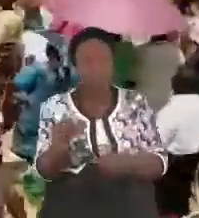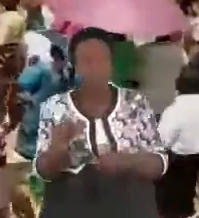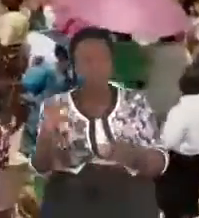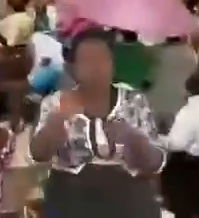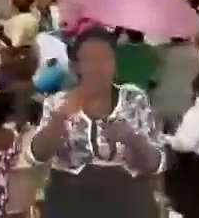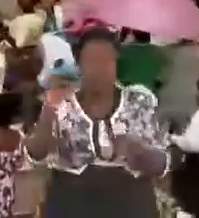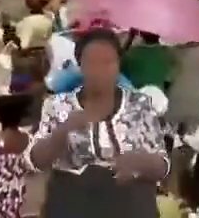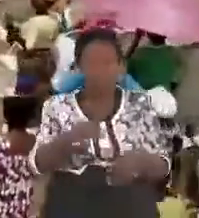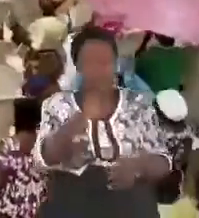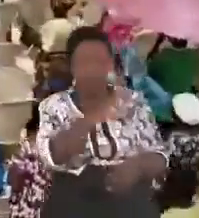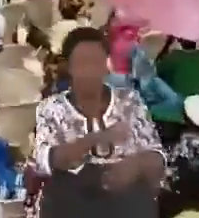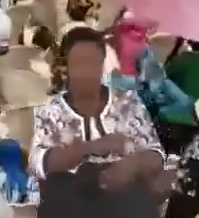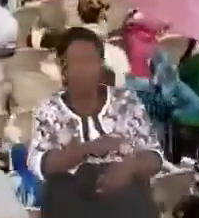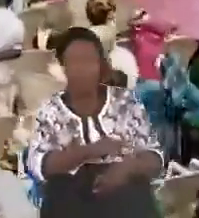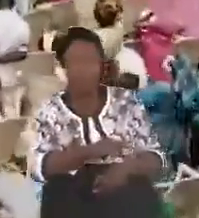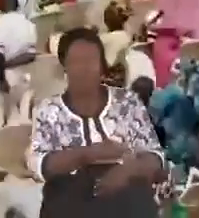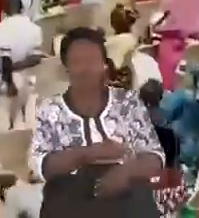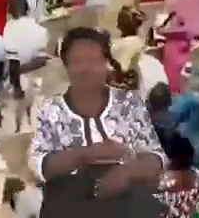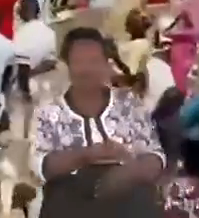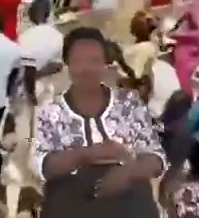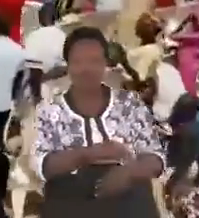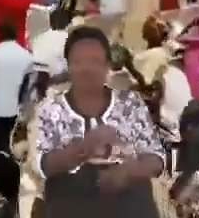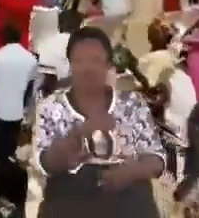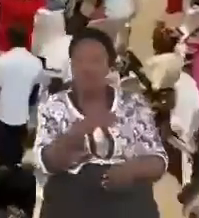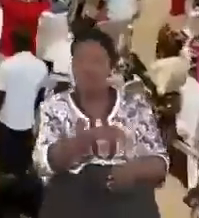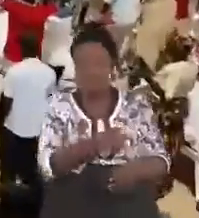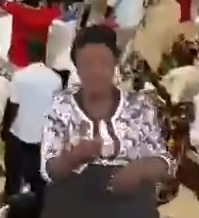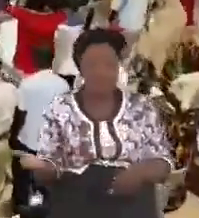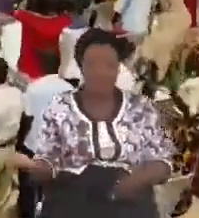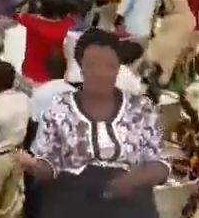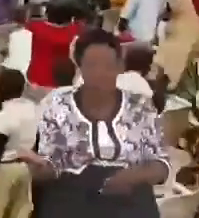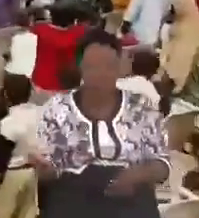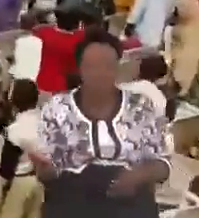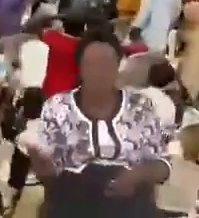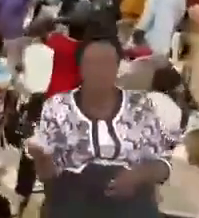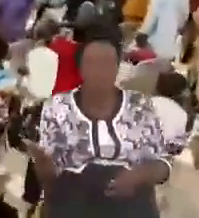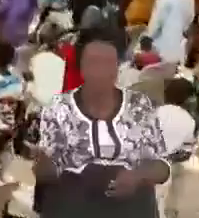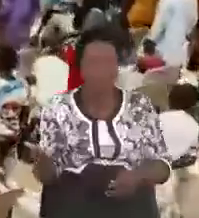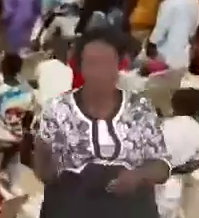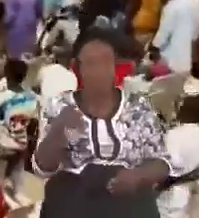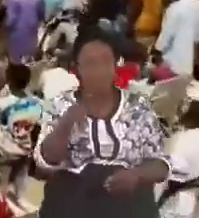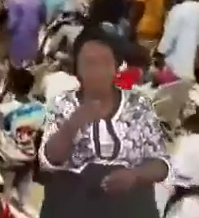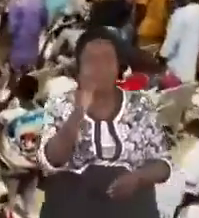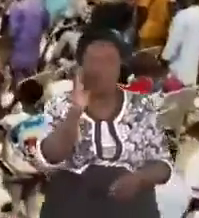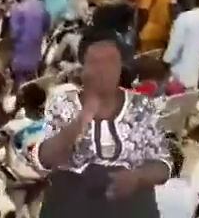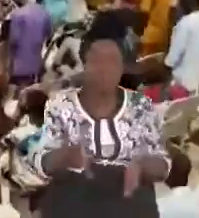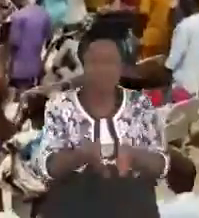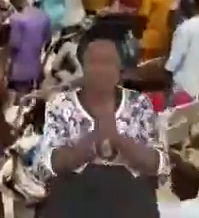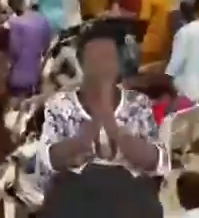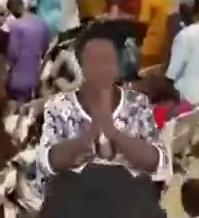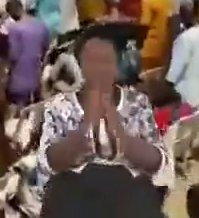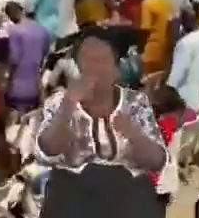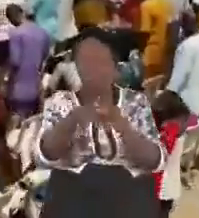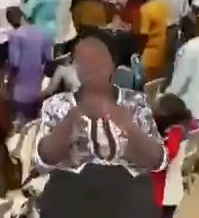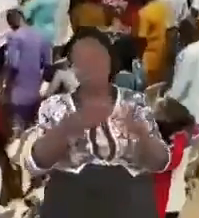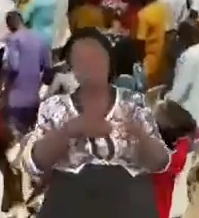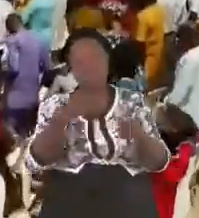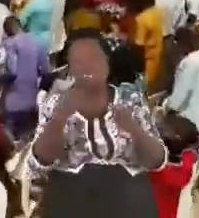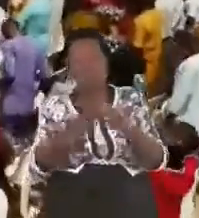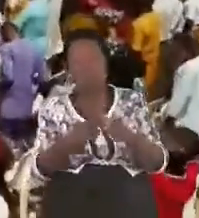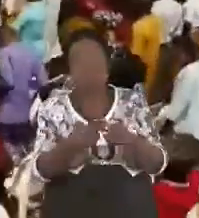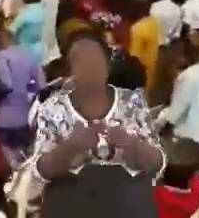benefit whatsoever you shall ask in my name